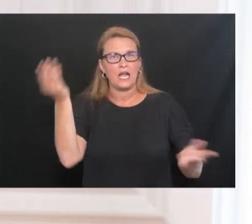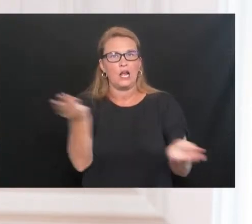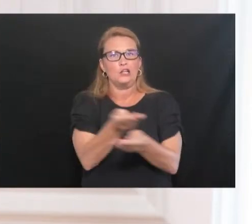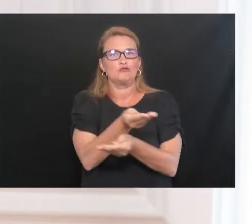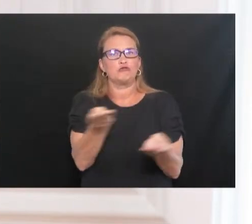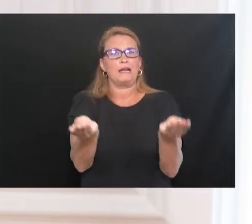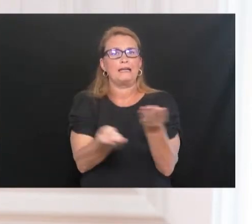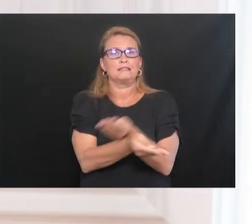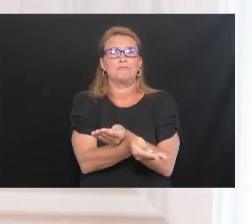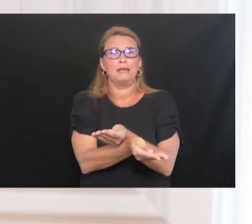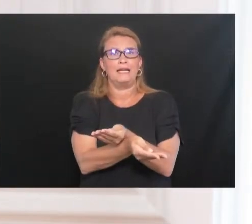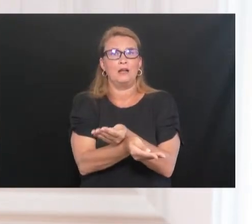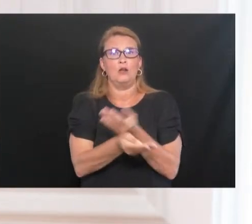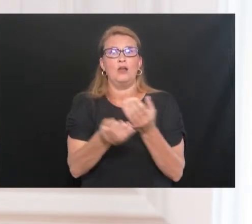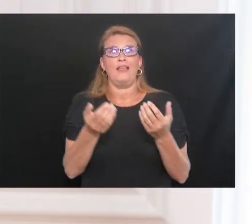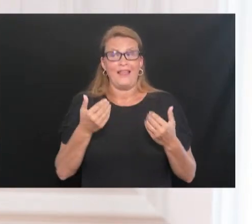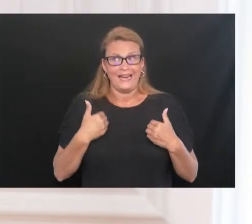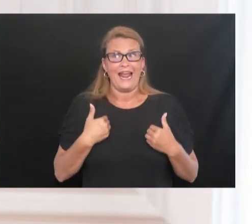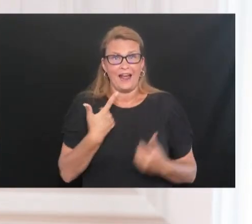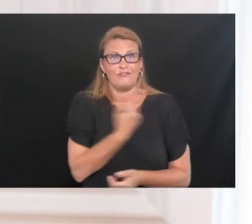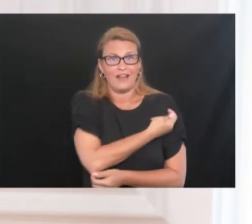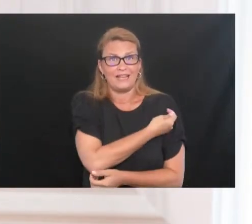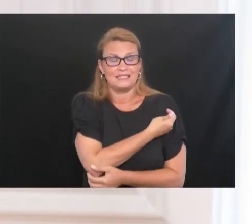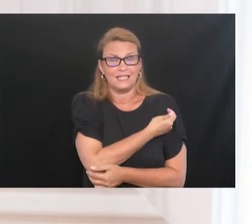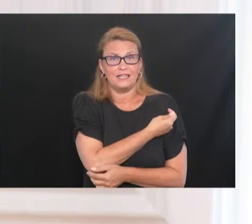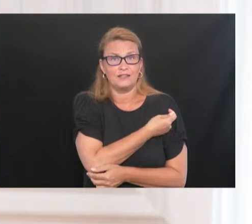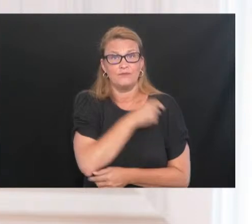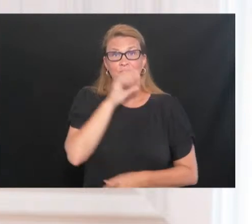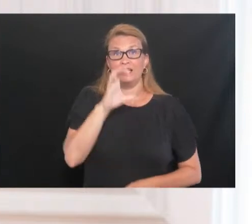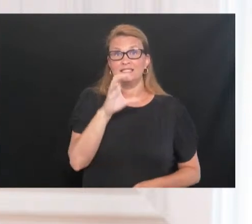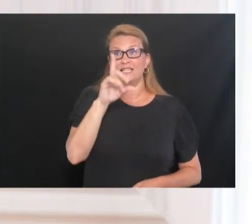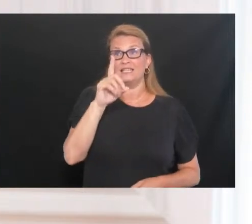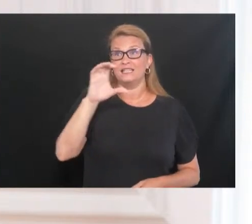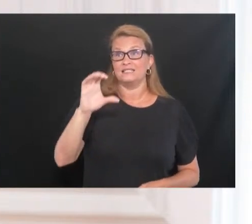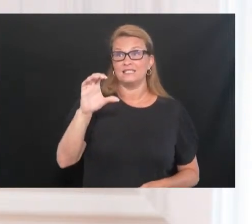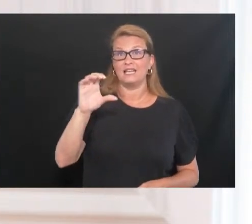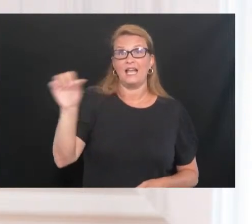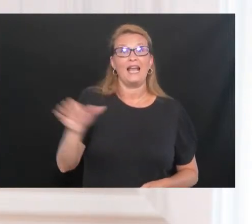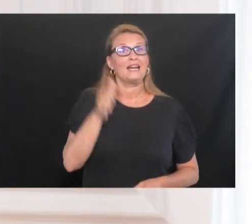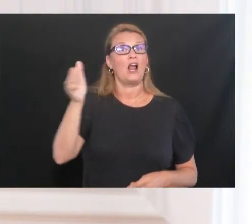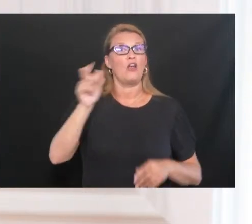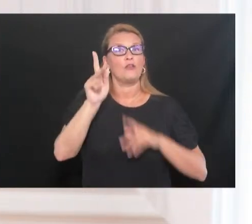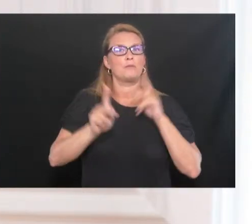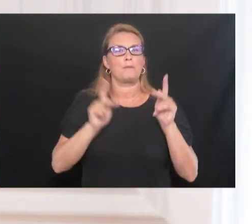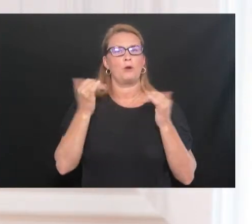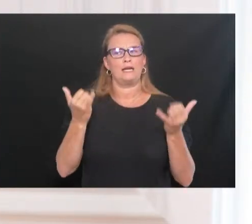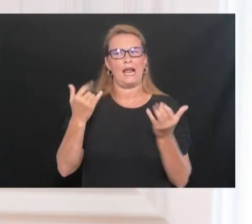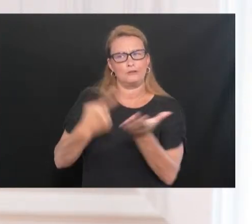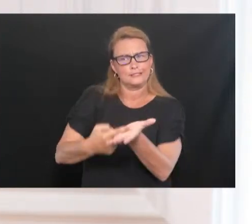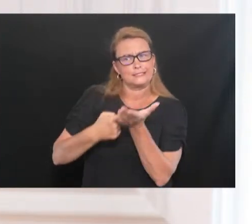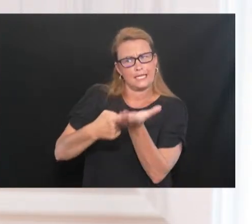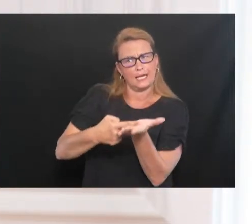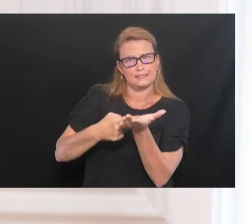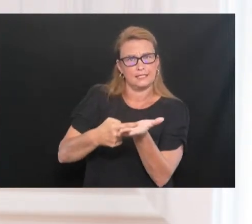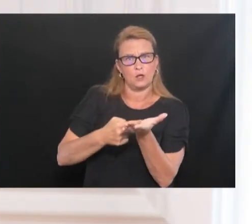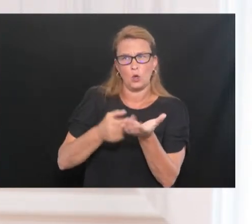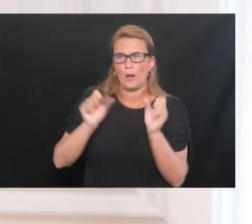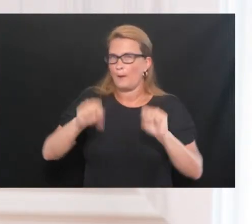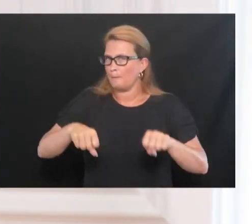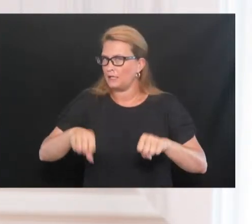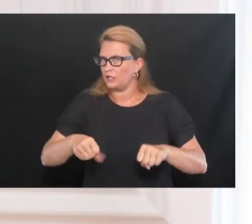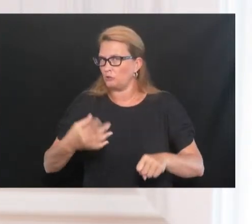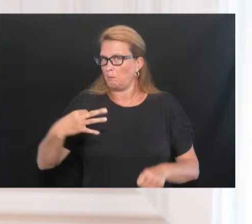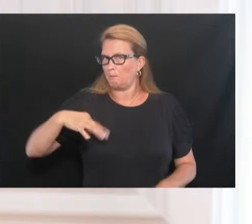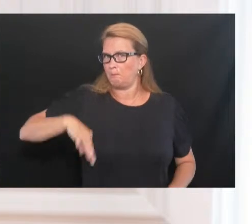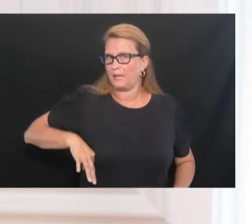fully vaccinated, which is the reason why the CDC and others are starting to talk again about the potential benefit